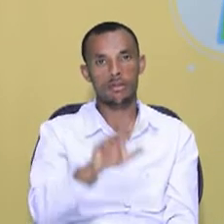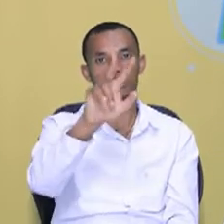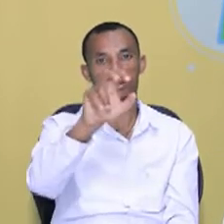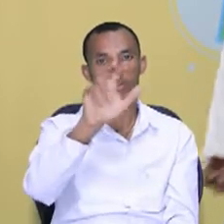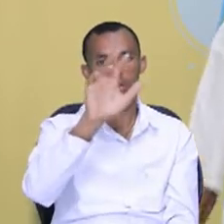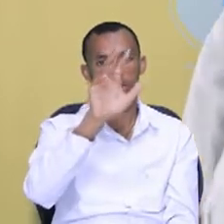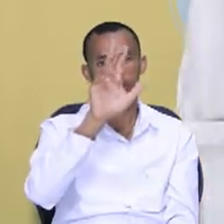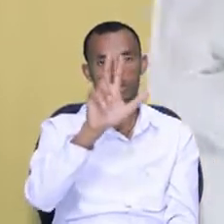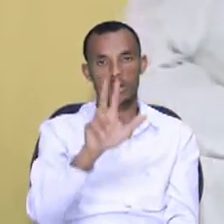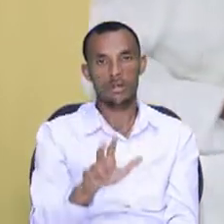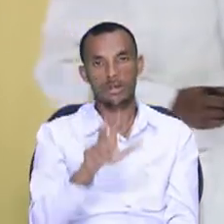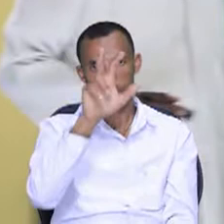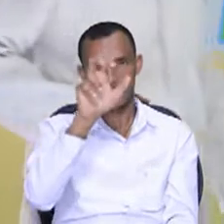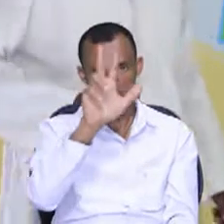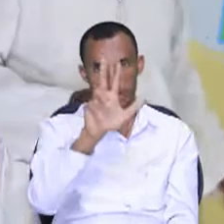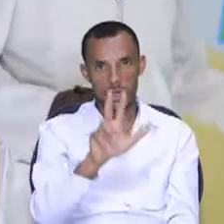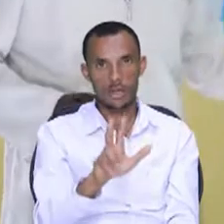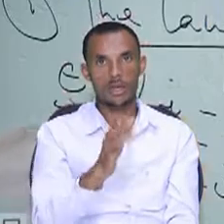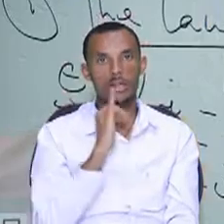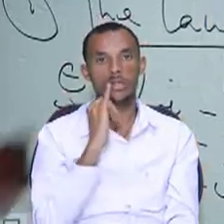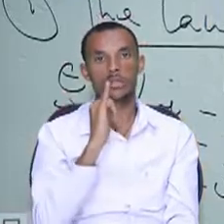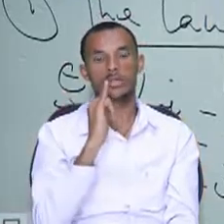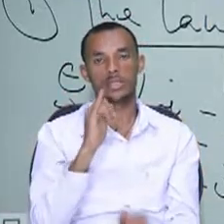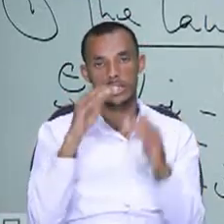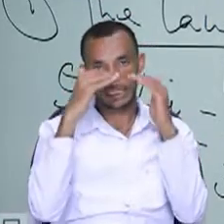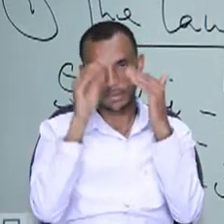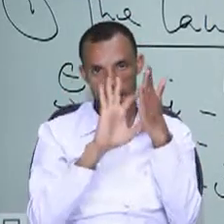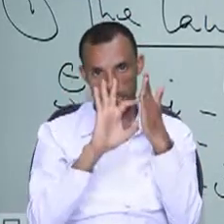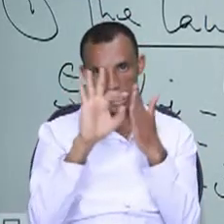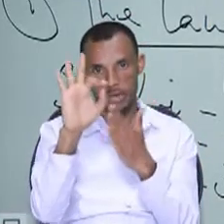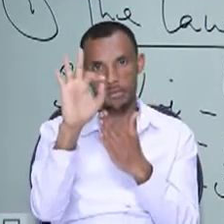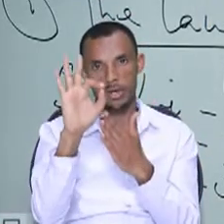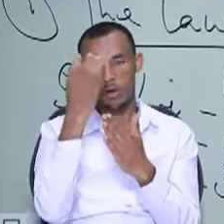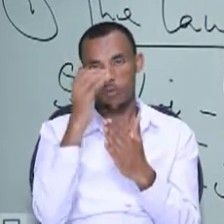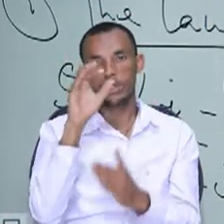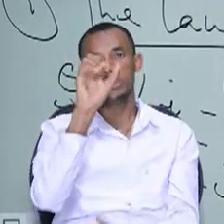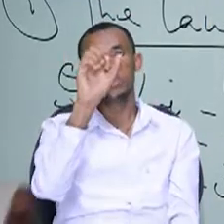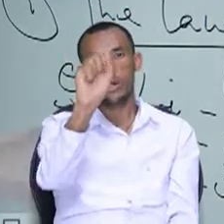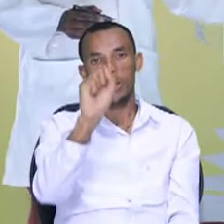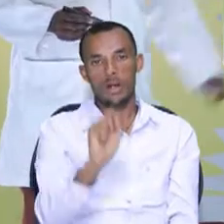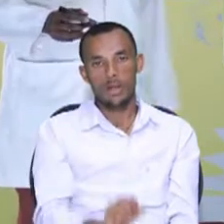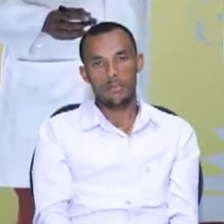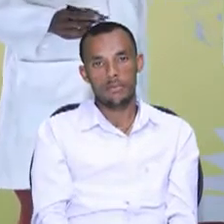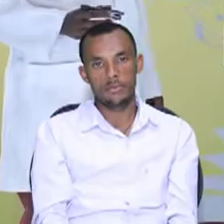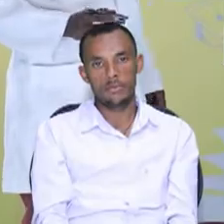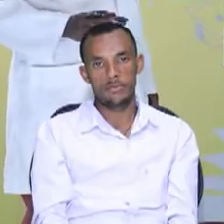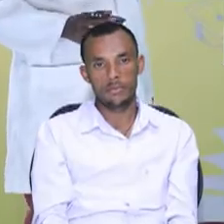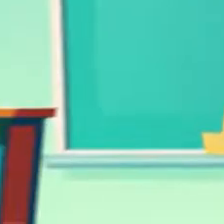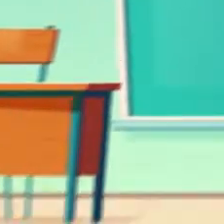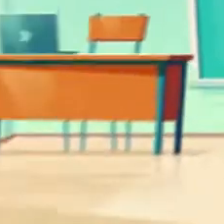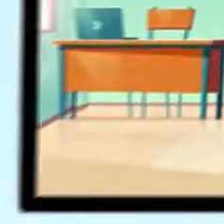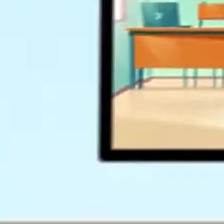23. 23 is the mass number of sodium. The mass number of